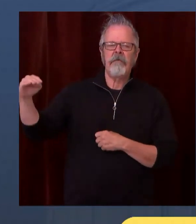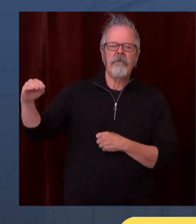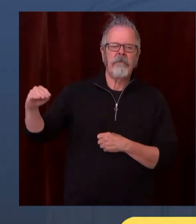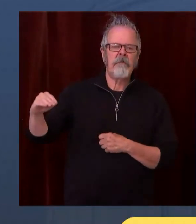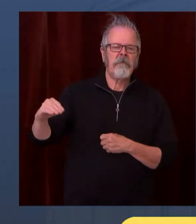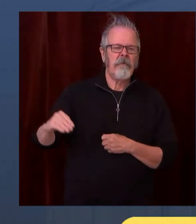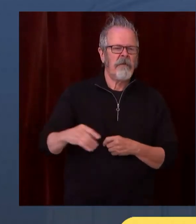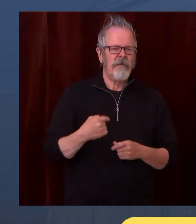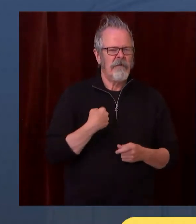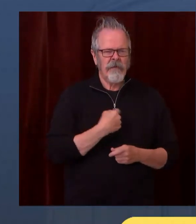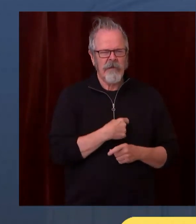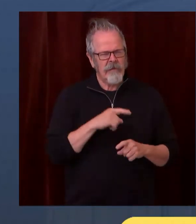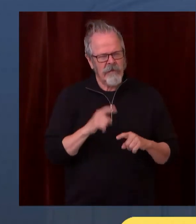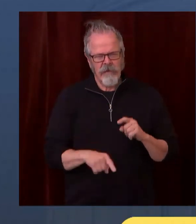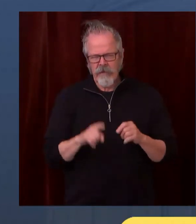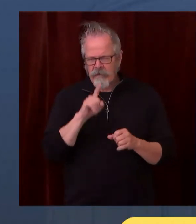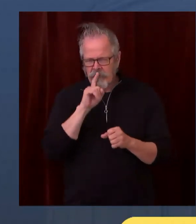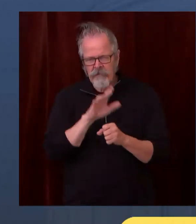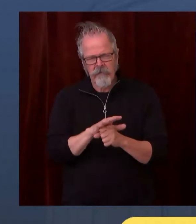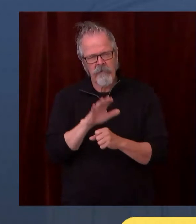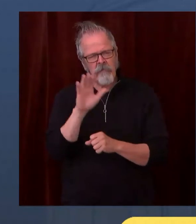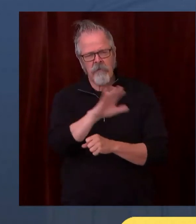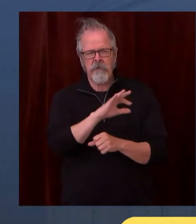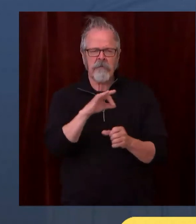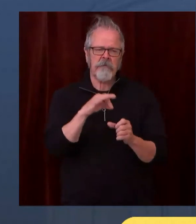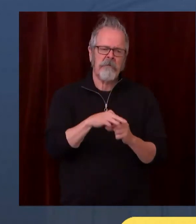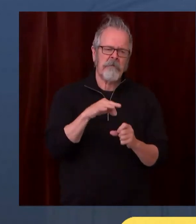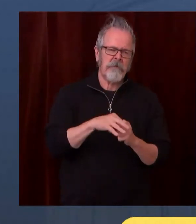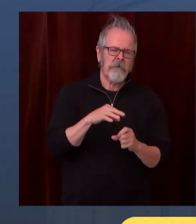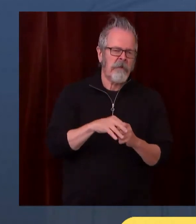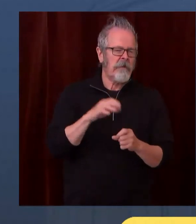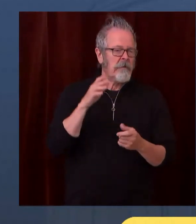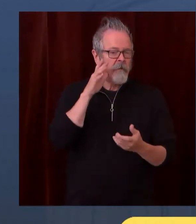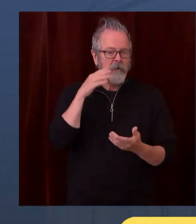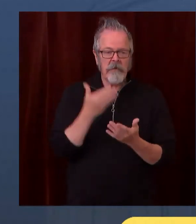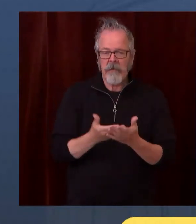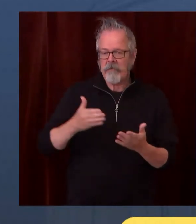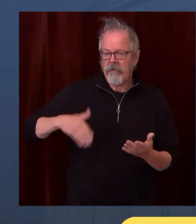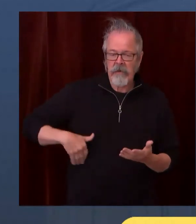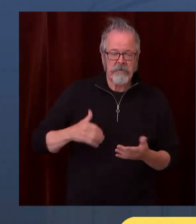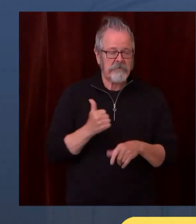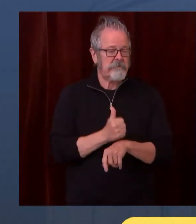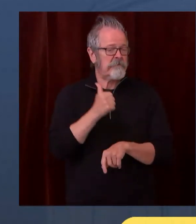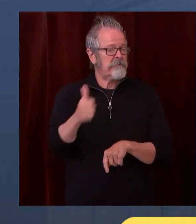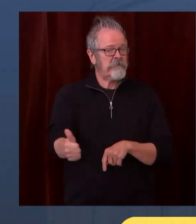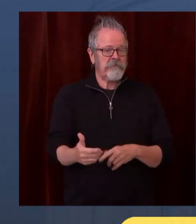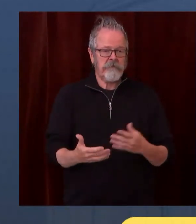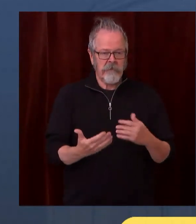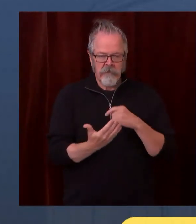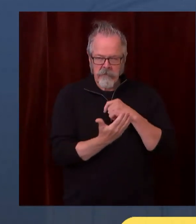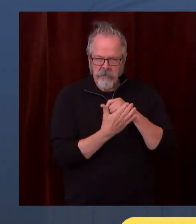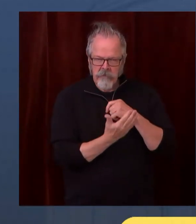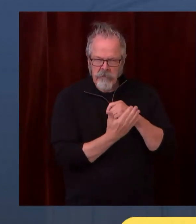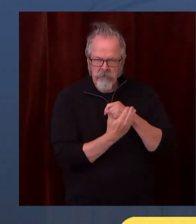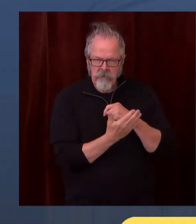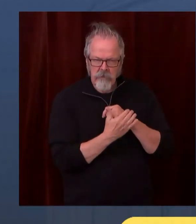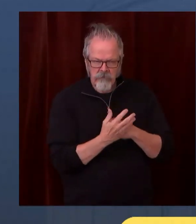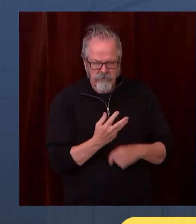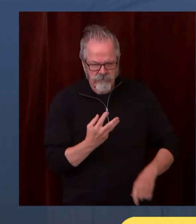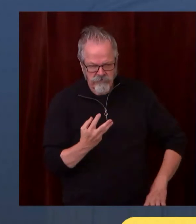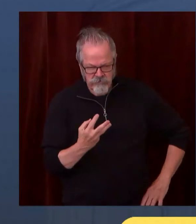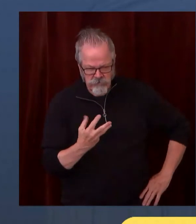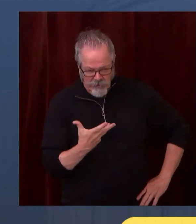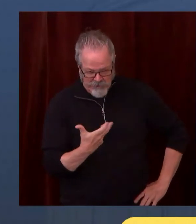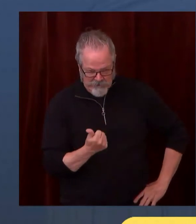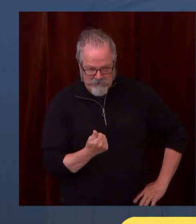our ballots would be delivered as first-class mail. So when they warn you they're going to do it, it seems to me you ought to get a judicial decree to